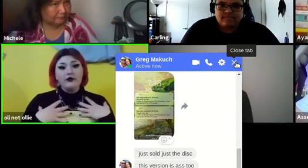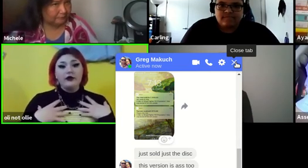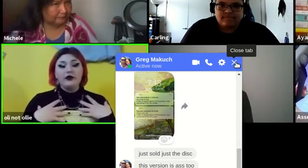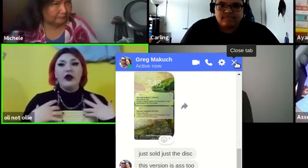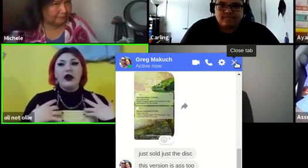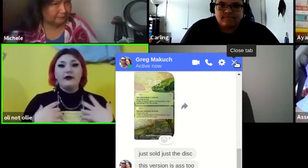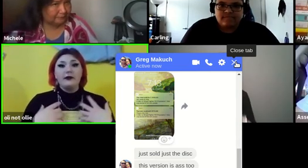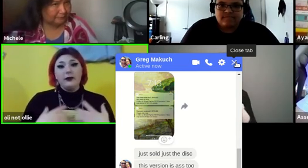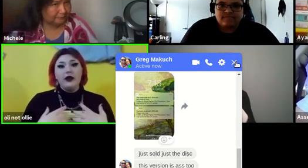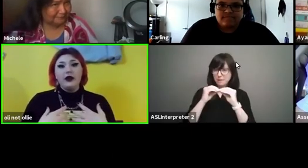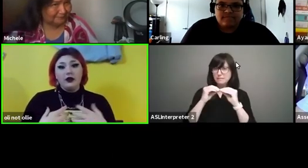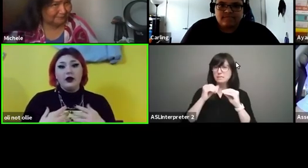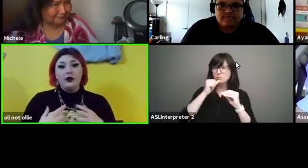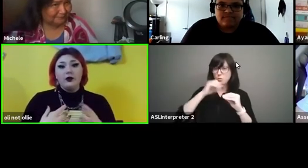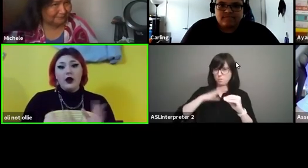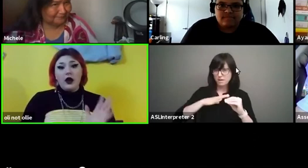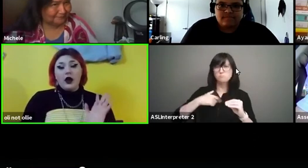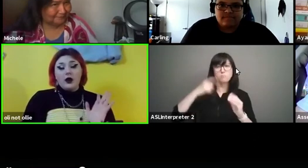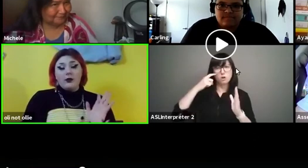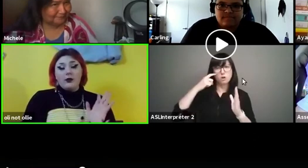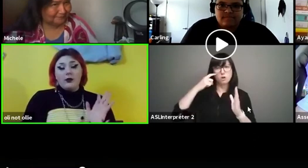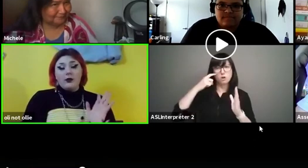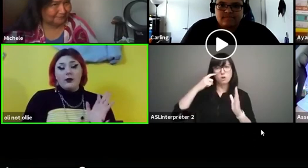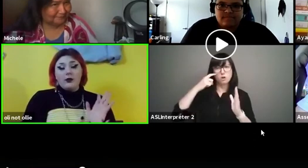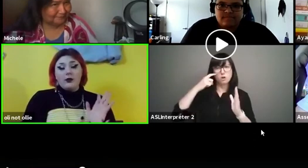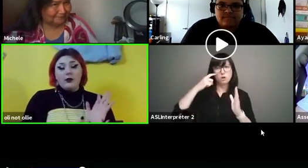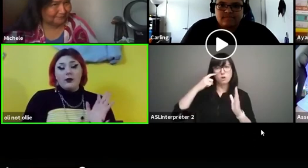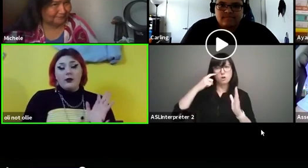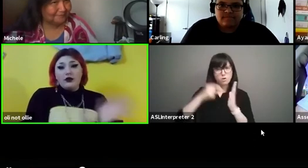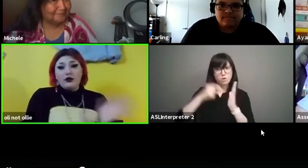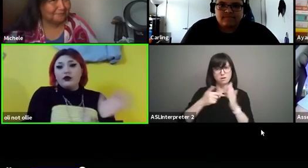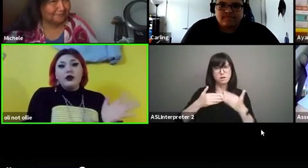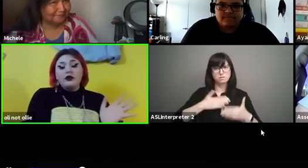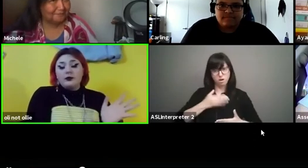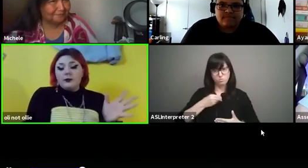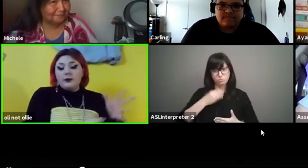white privilege as being, you know,